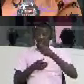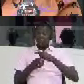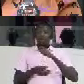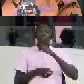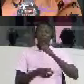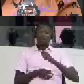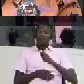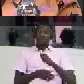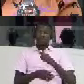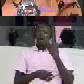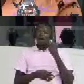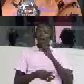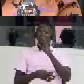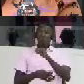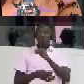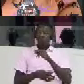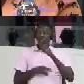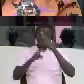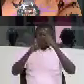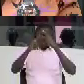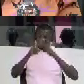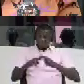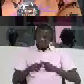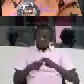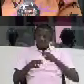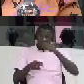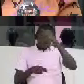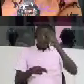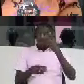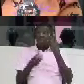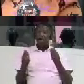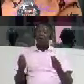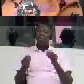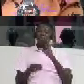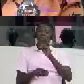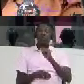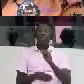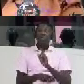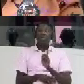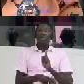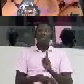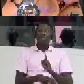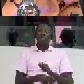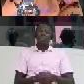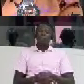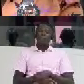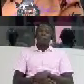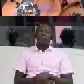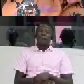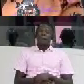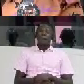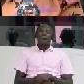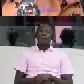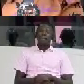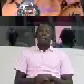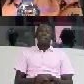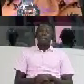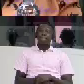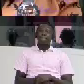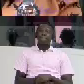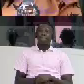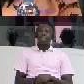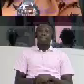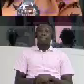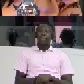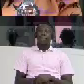How would you normally carry out that role? léegi ñu ñëw nag ci bu ñëwee ci mbiri yar ñooñu nga xam ne ñoo di police yooyu